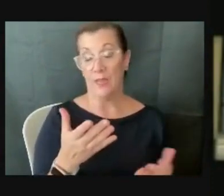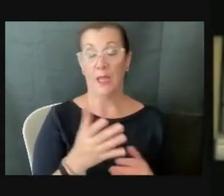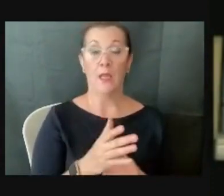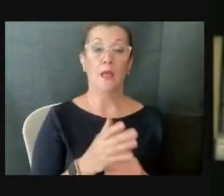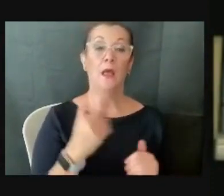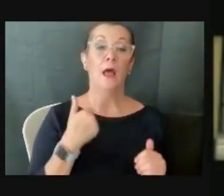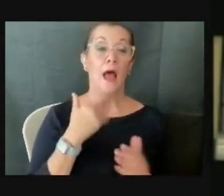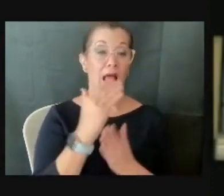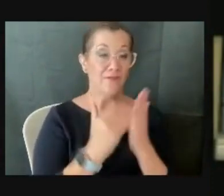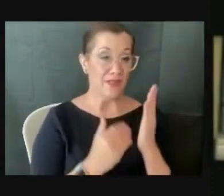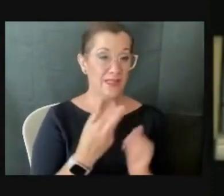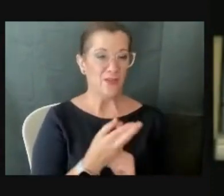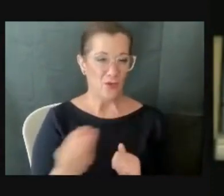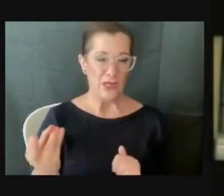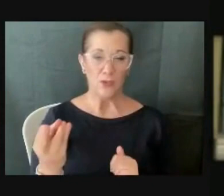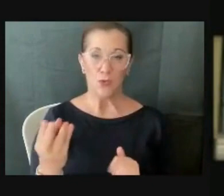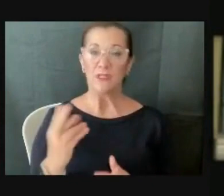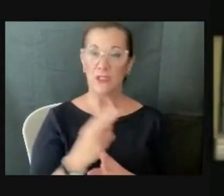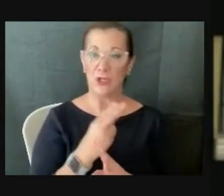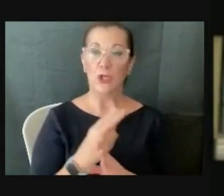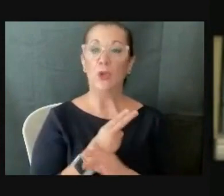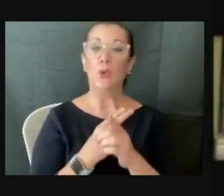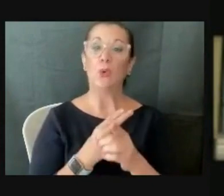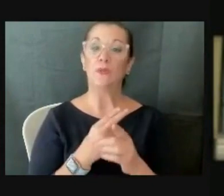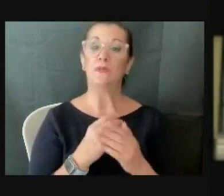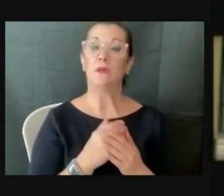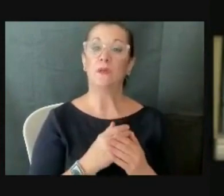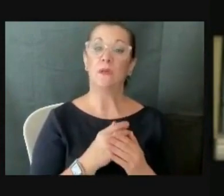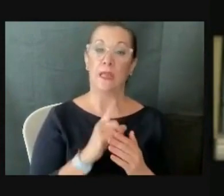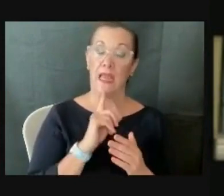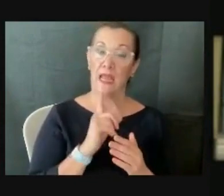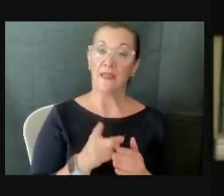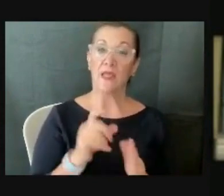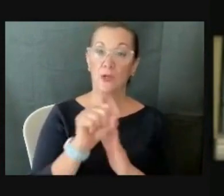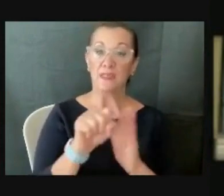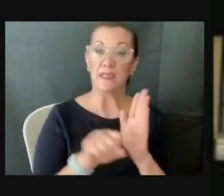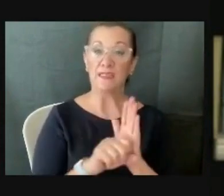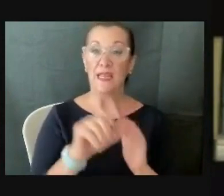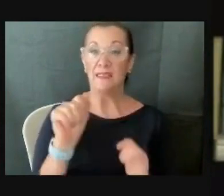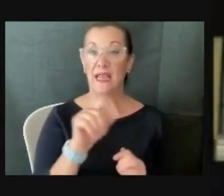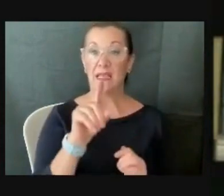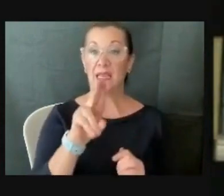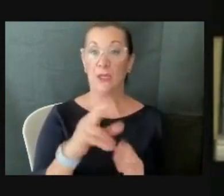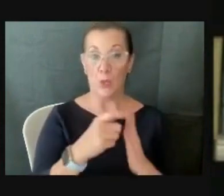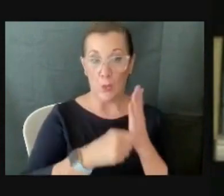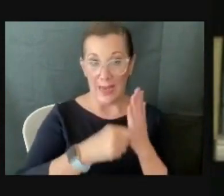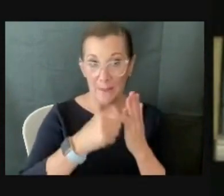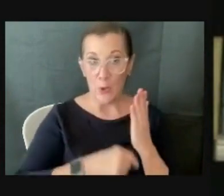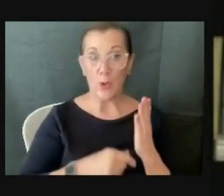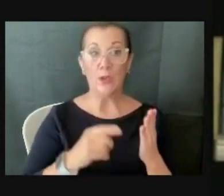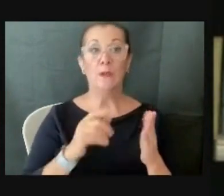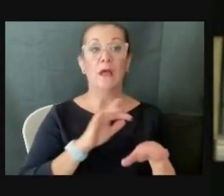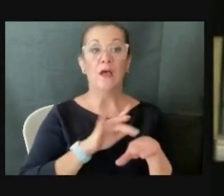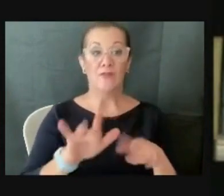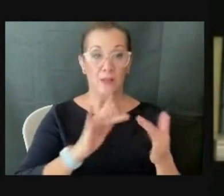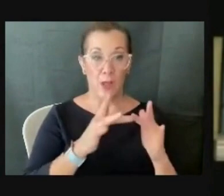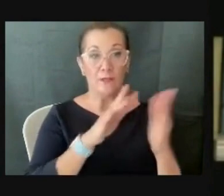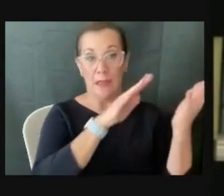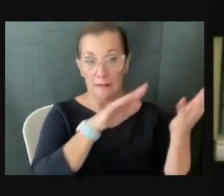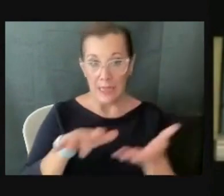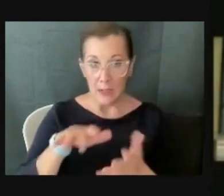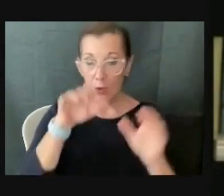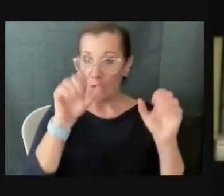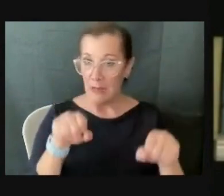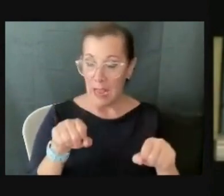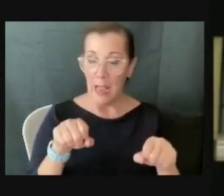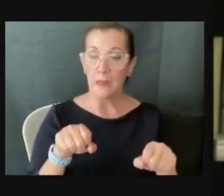of resources there to utilize. There is the state's ADU handbook, which is available online to download. Your